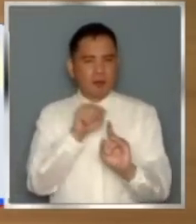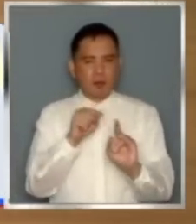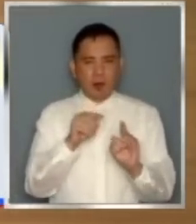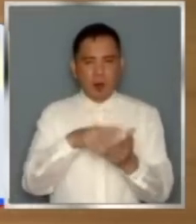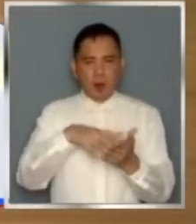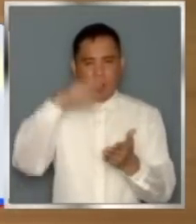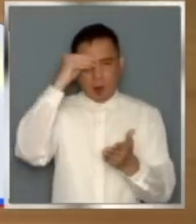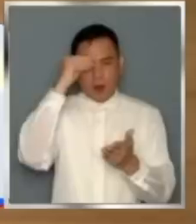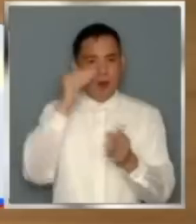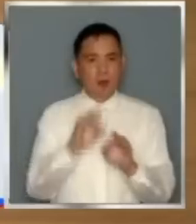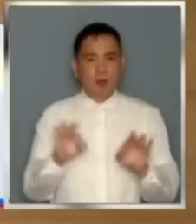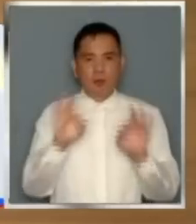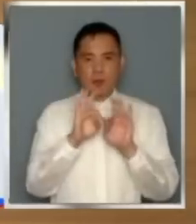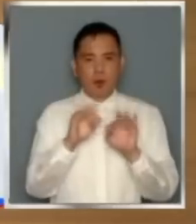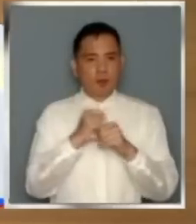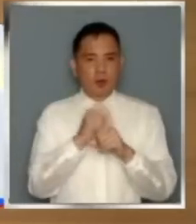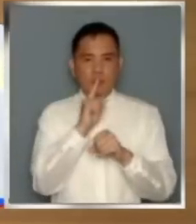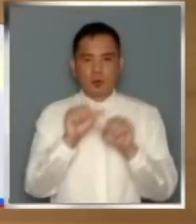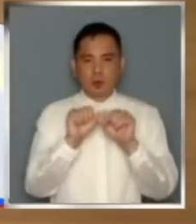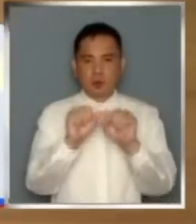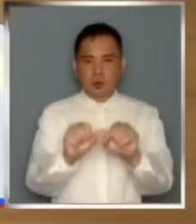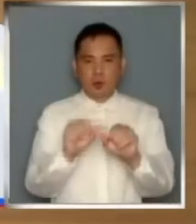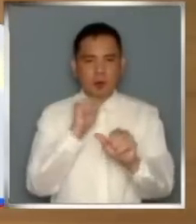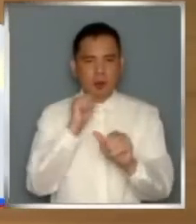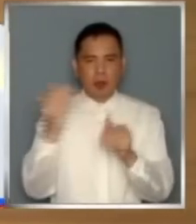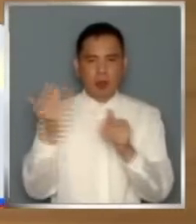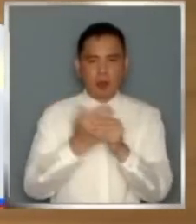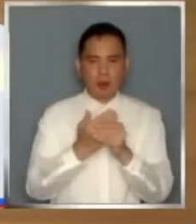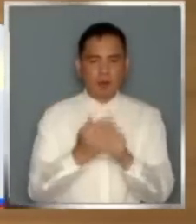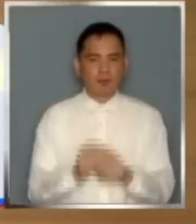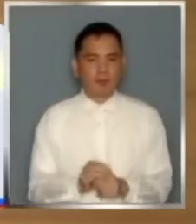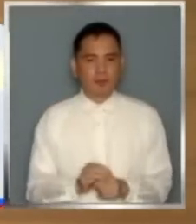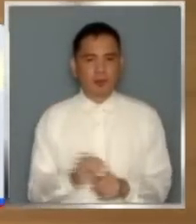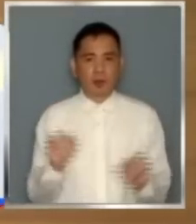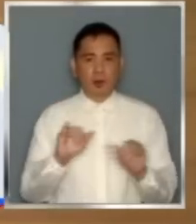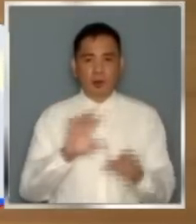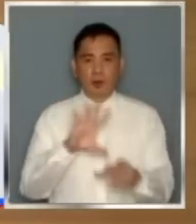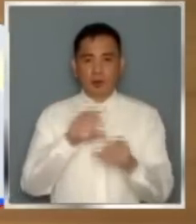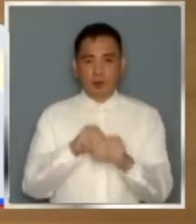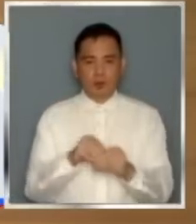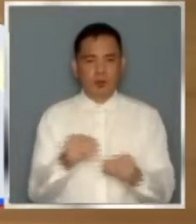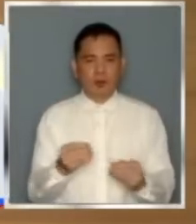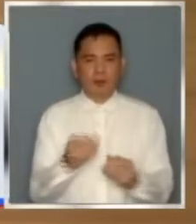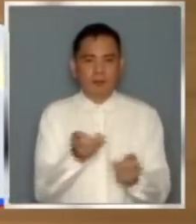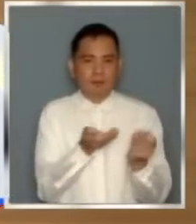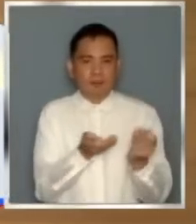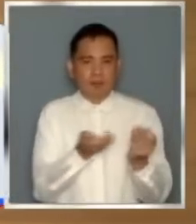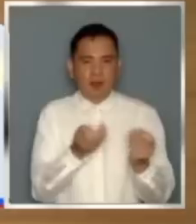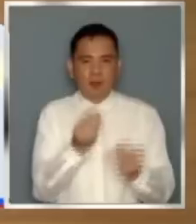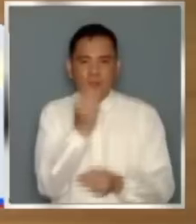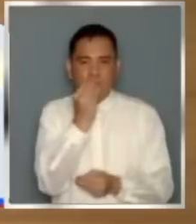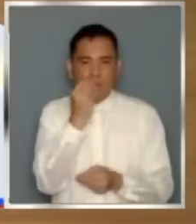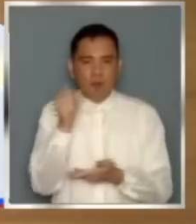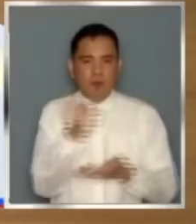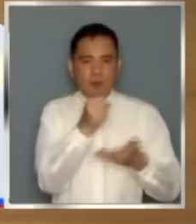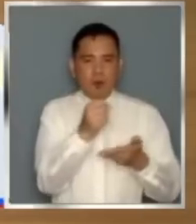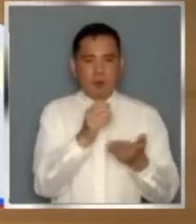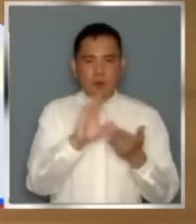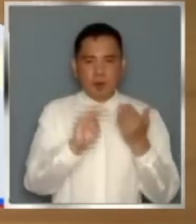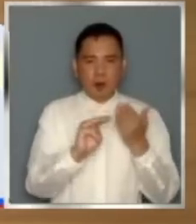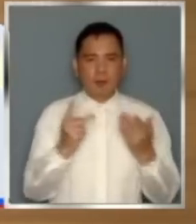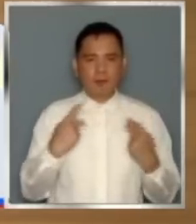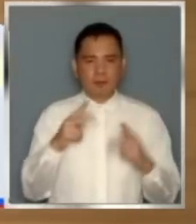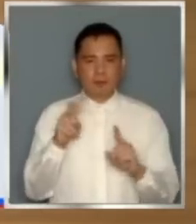Additional social safety nets, such as school-based feeding programs, are also being implemented. Learners will be made more